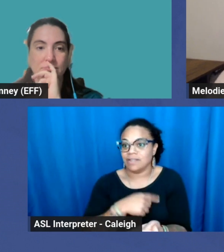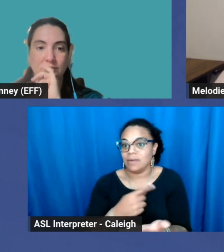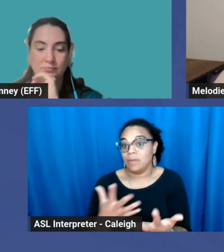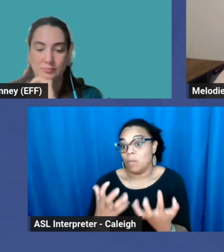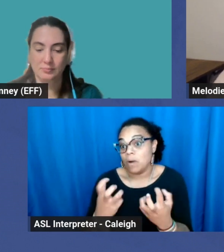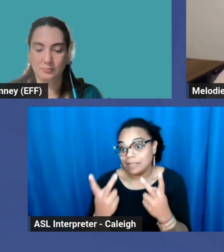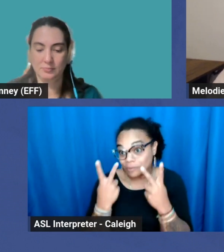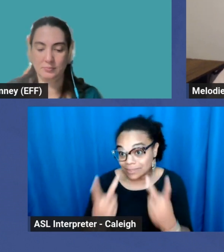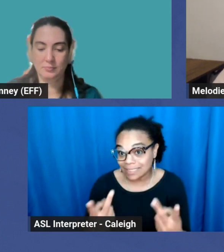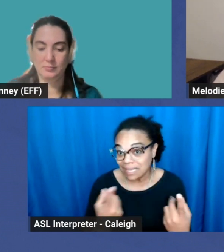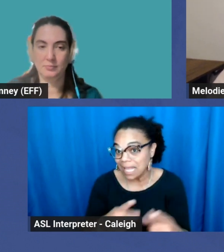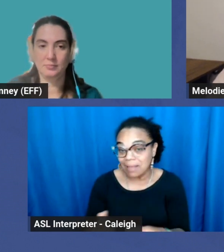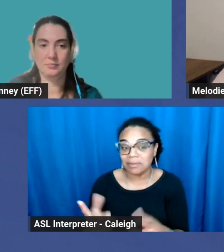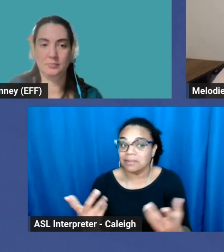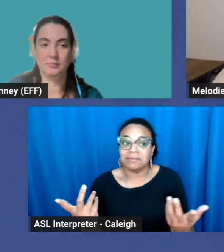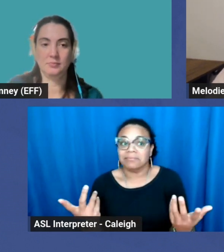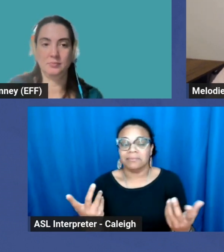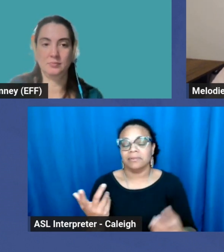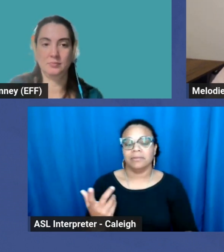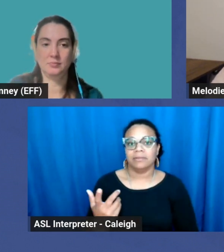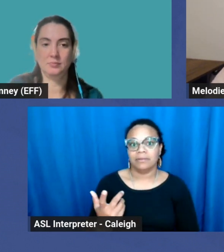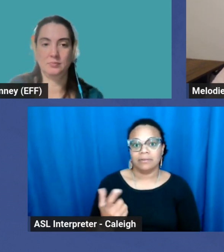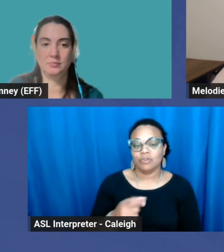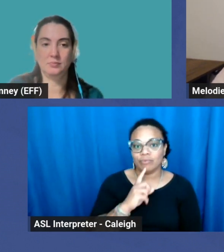see enacted, because